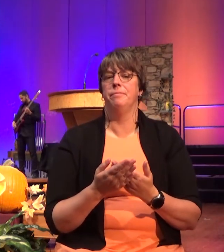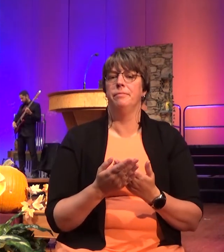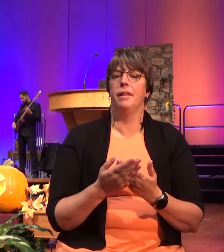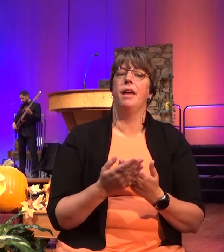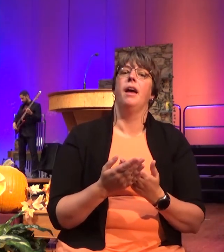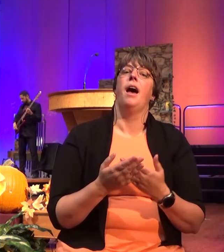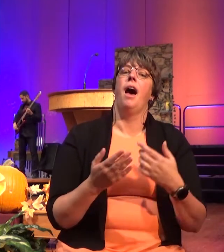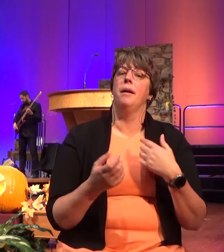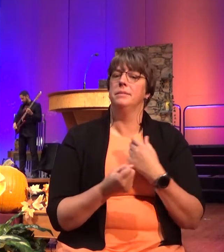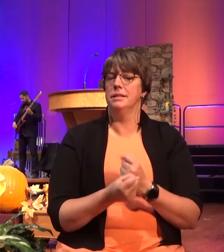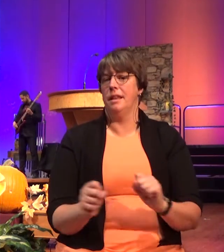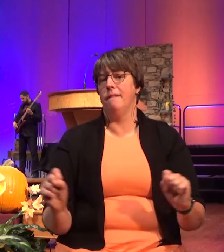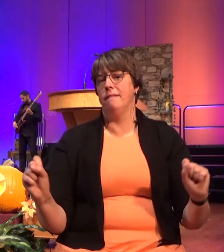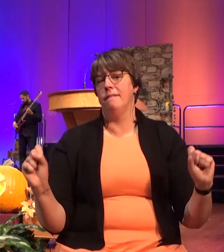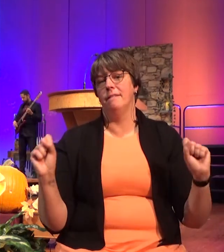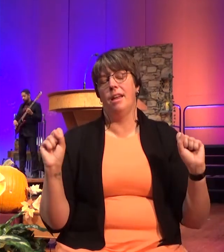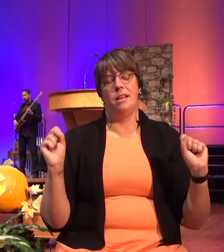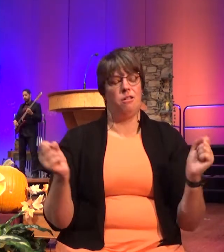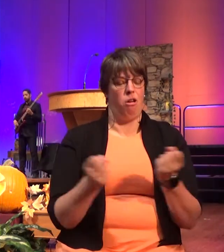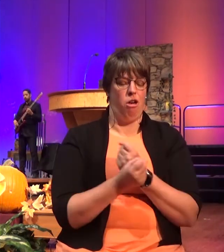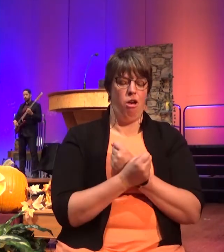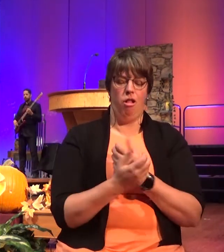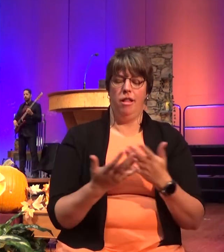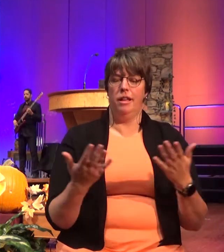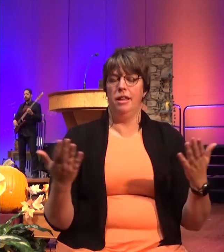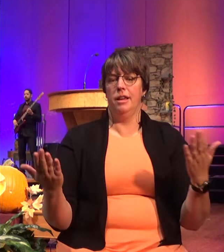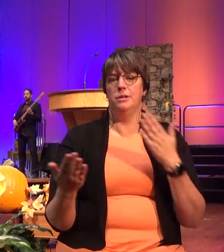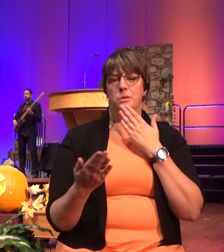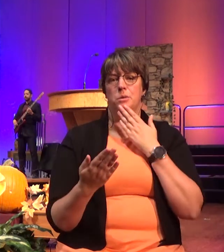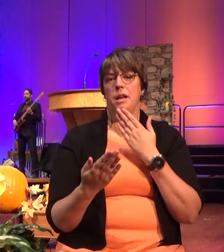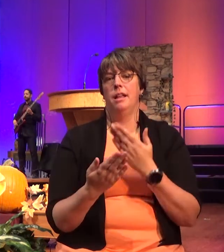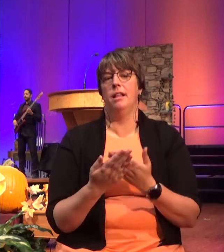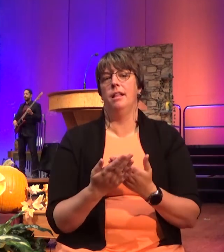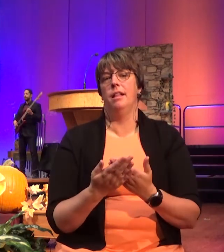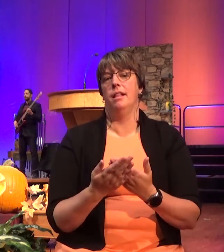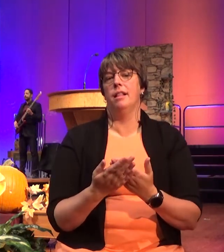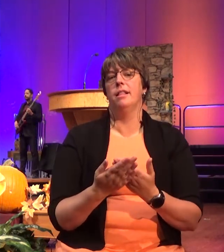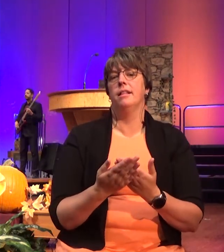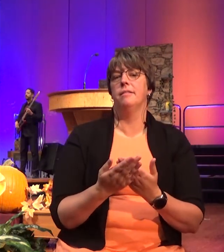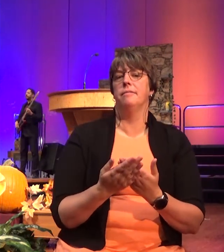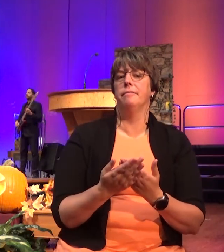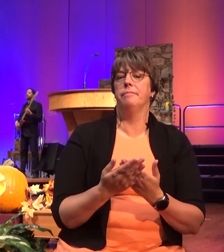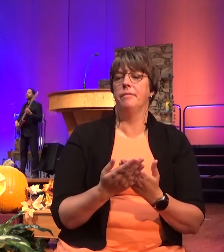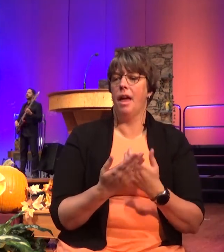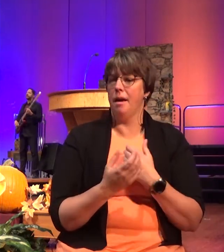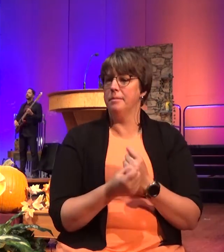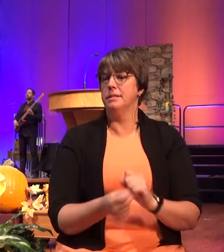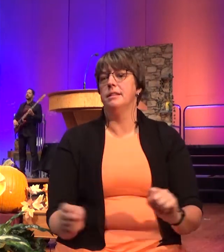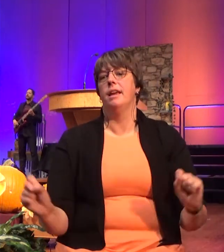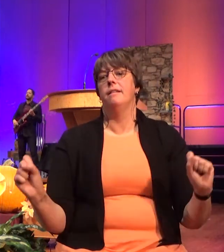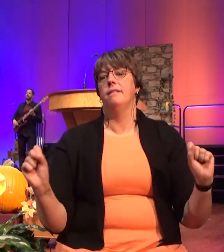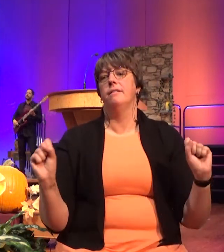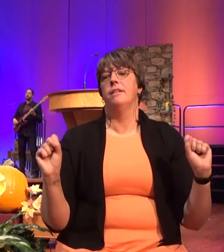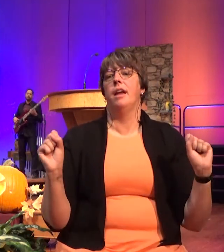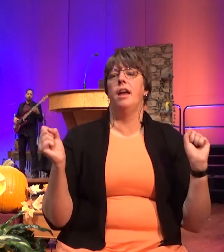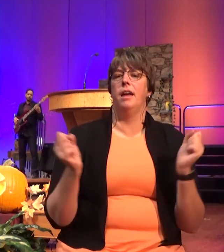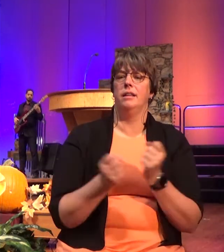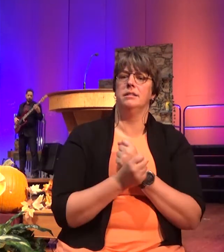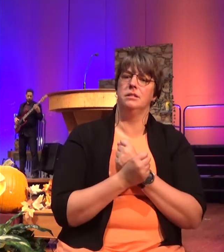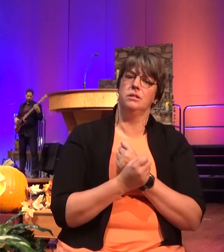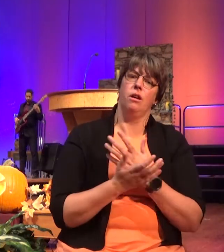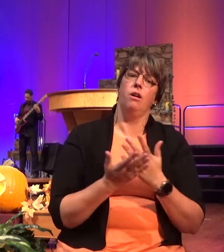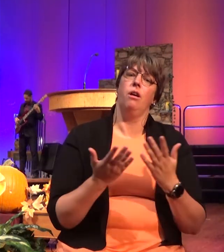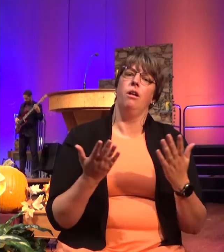am safe and all is well. I am safe